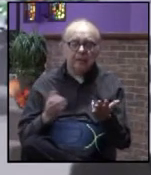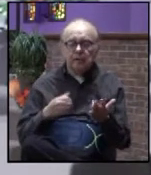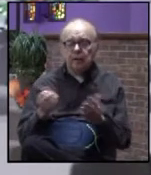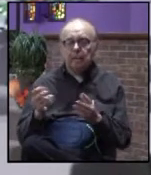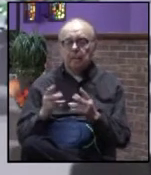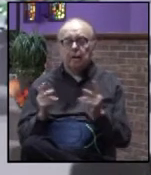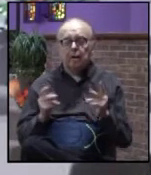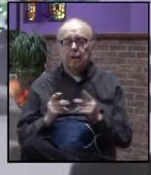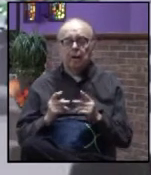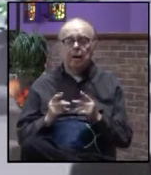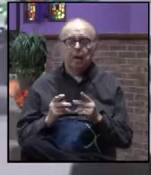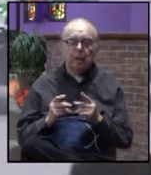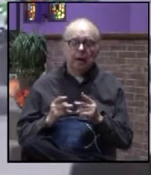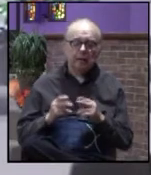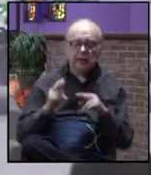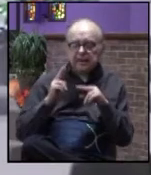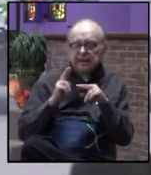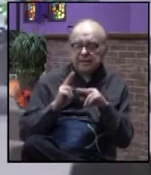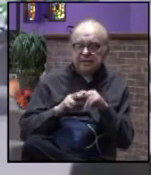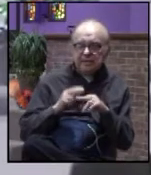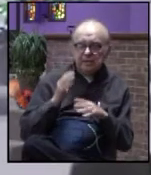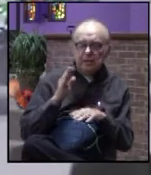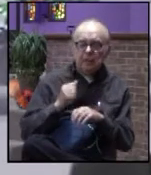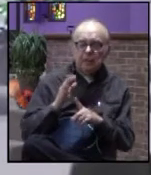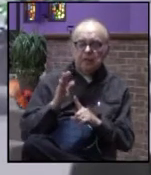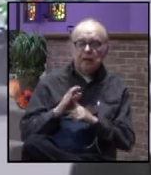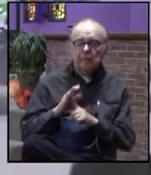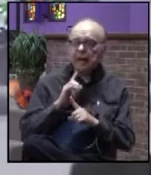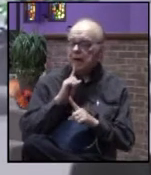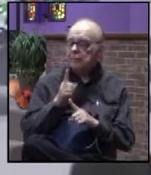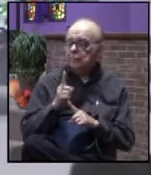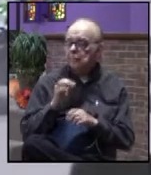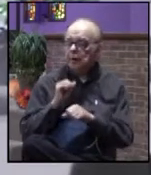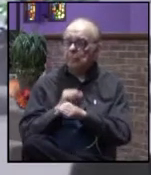place just sitting right on top of it, and it's working.